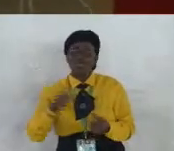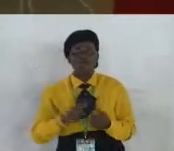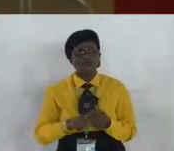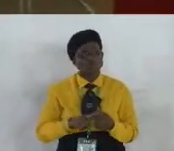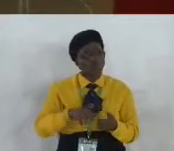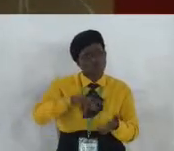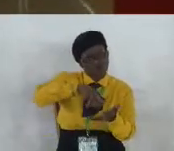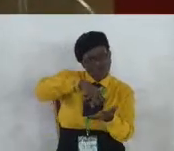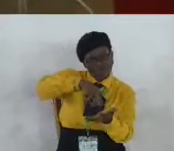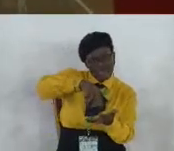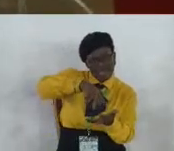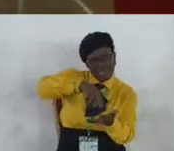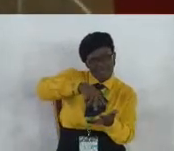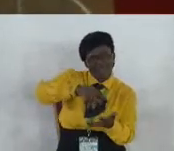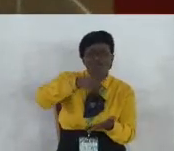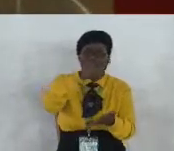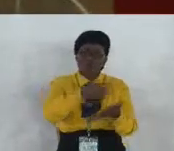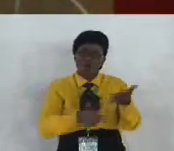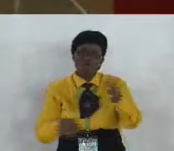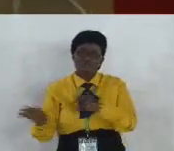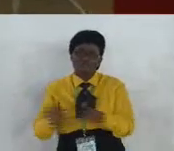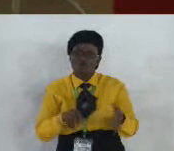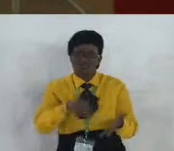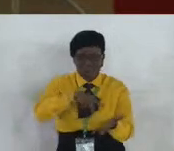What does dancing